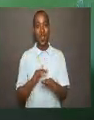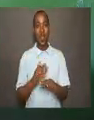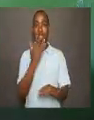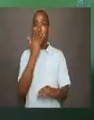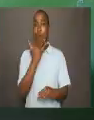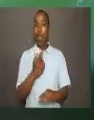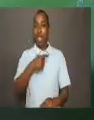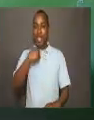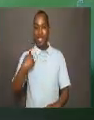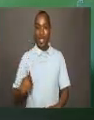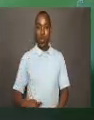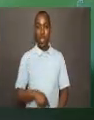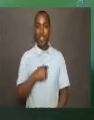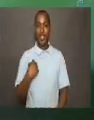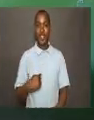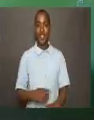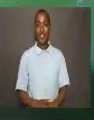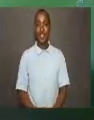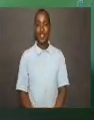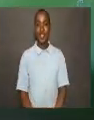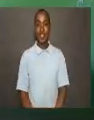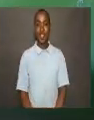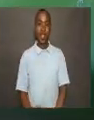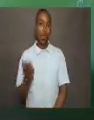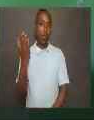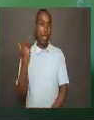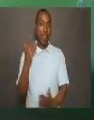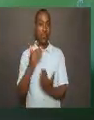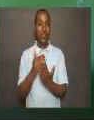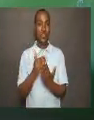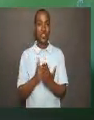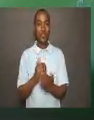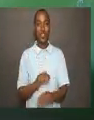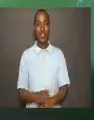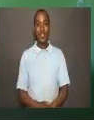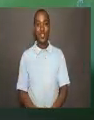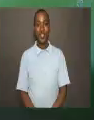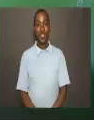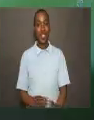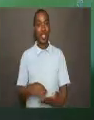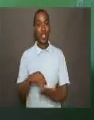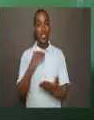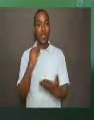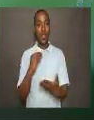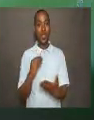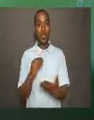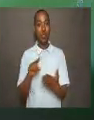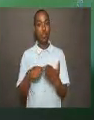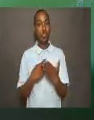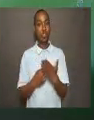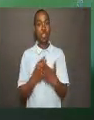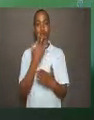blood circulation. In our last lesson, we learned about